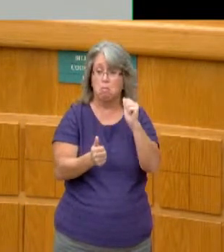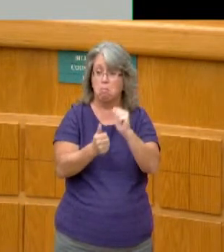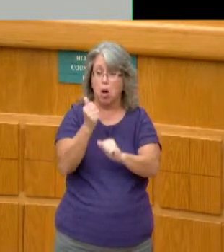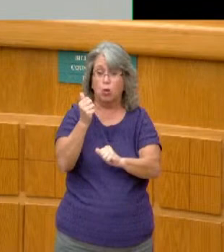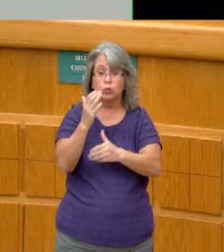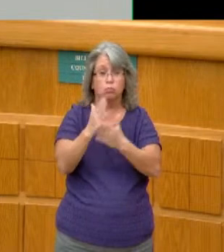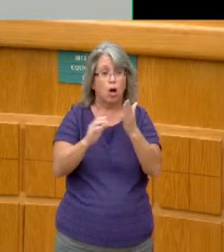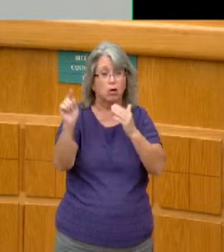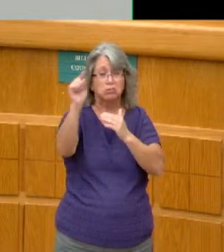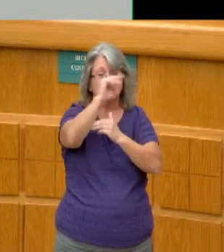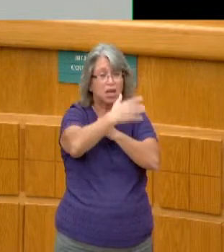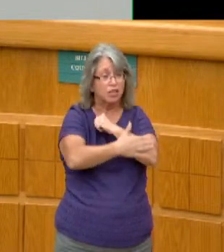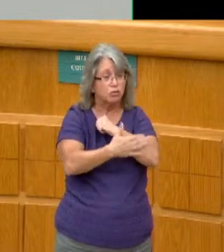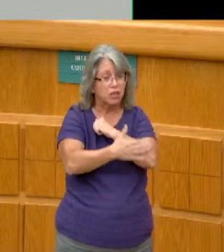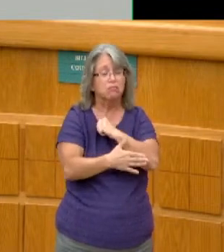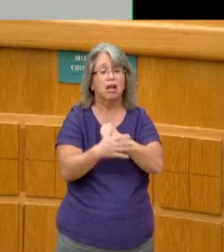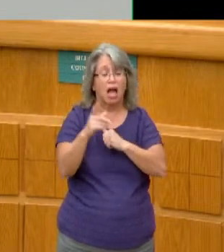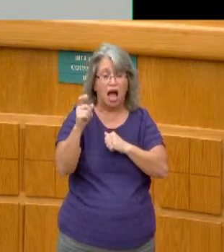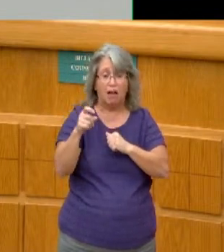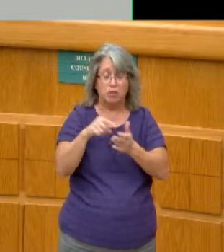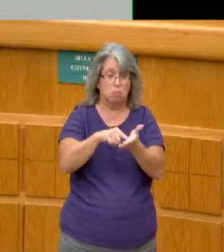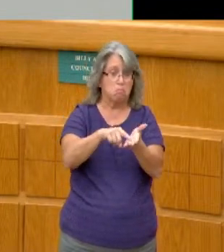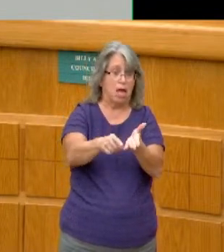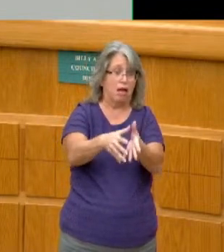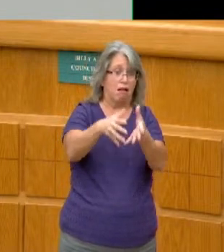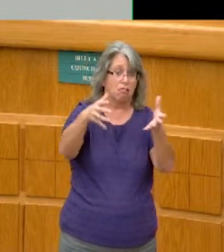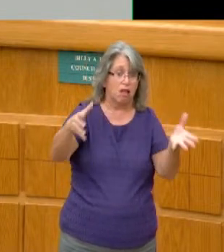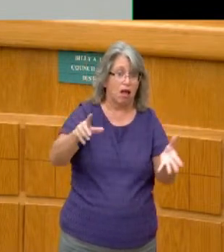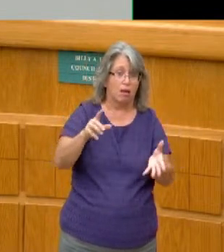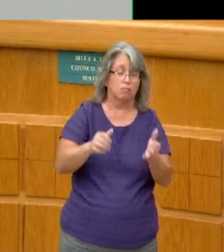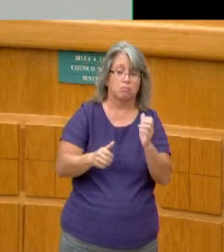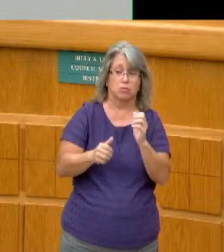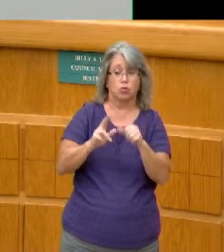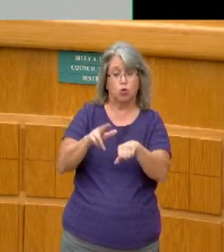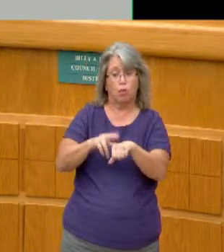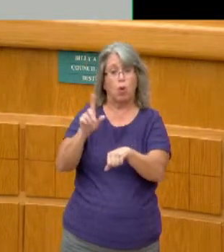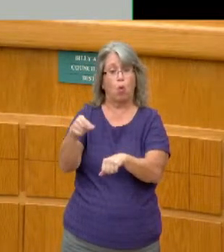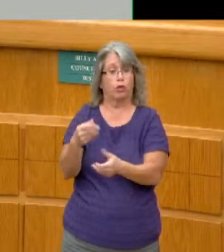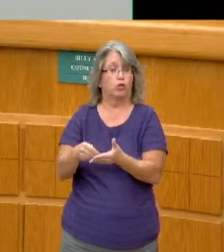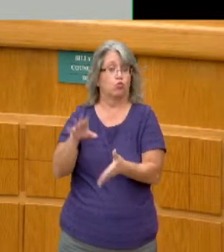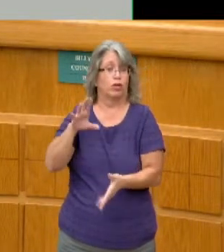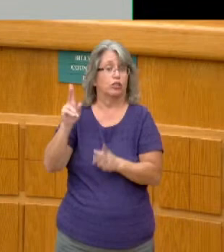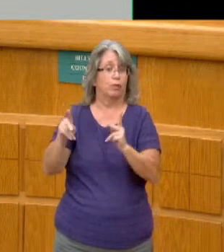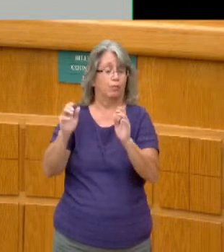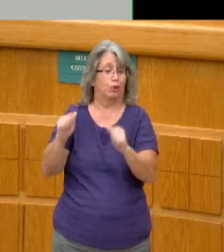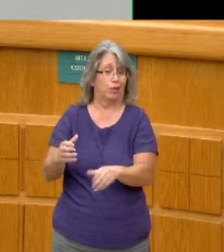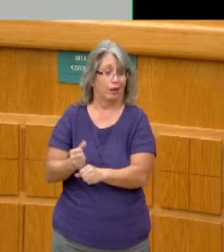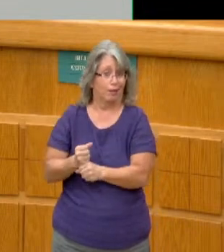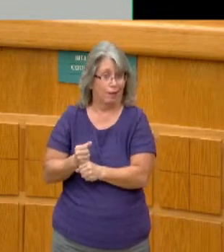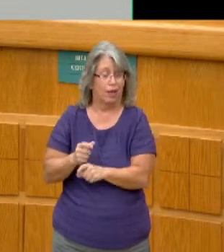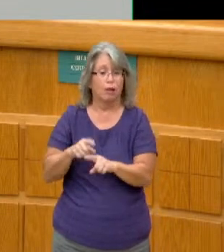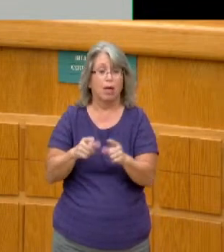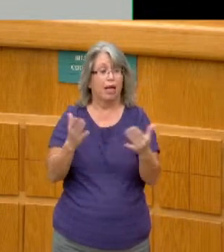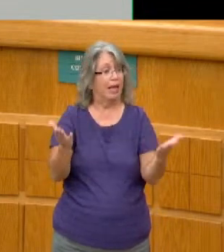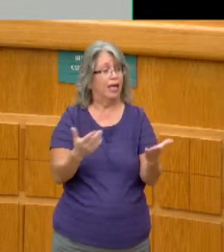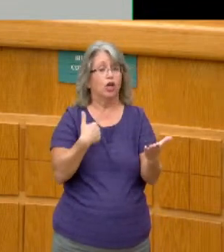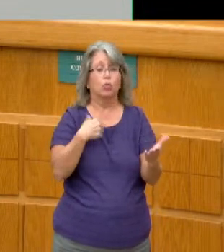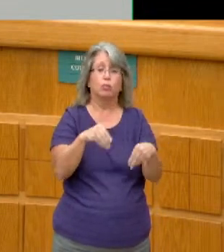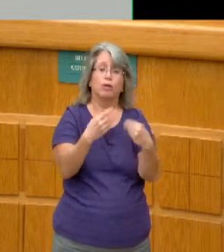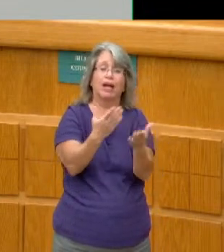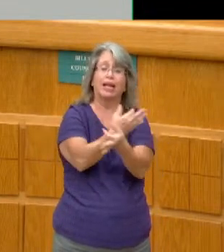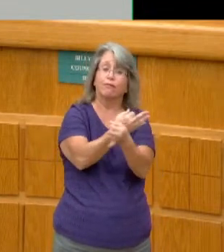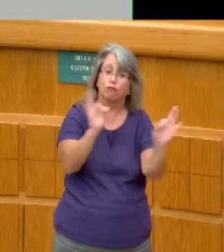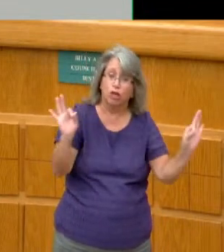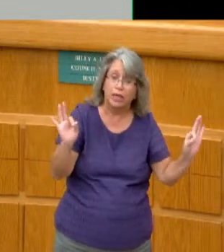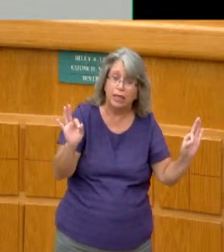these monoclonal antibodies, and usually only rich people can get them. Here, anybody can get them for free. So get that presidential